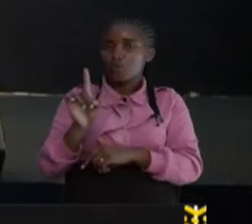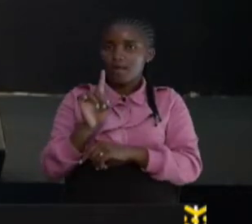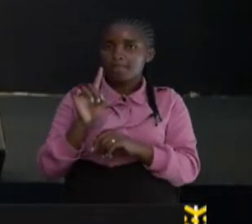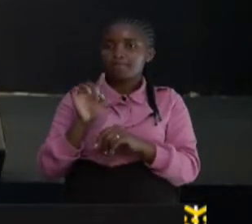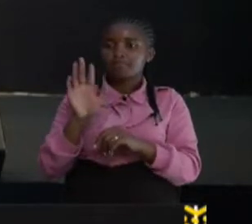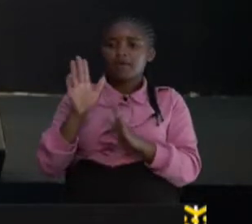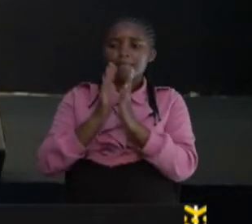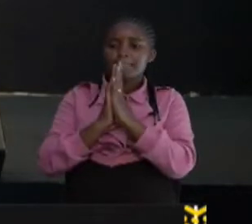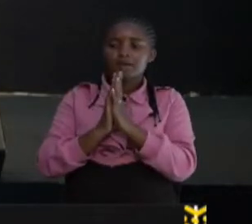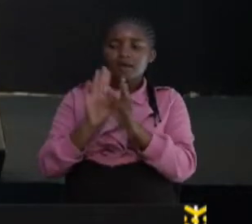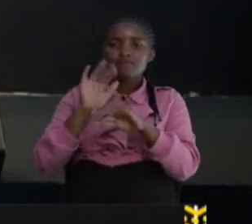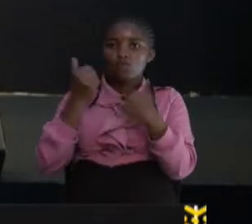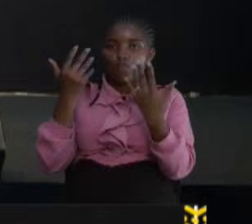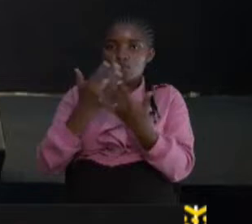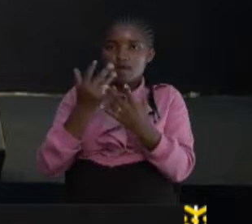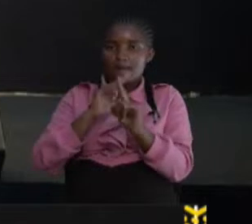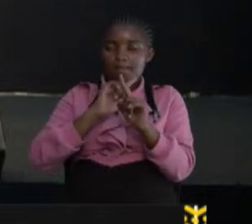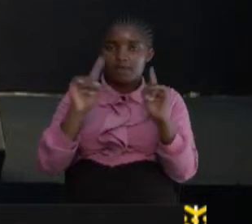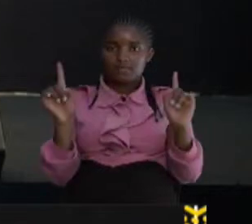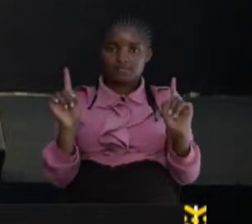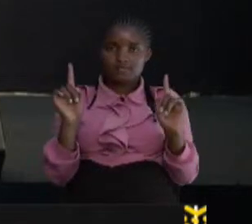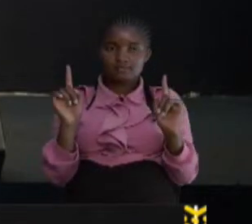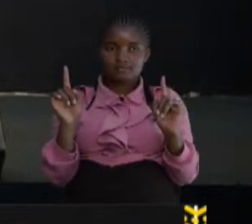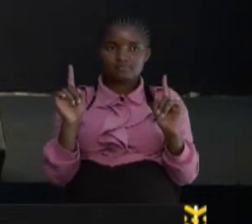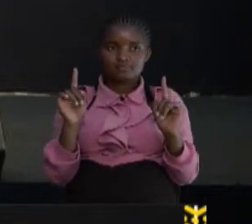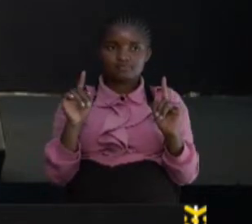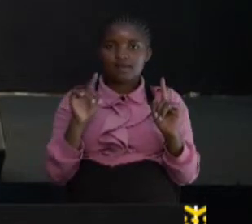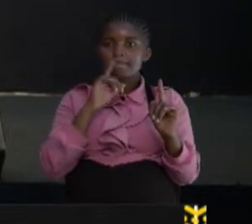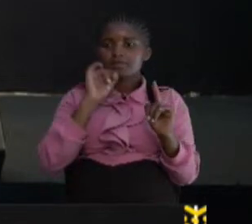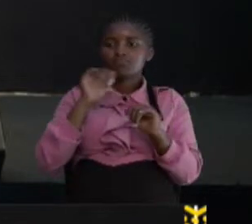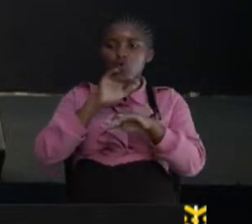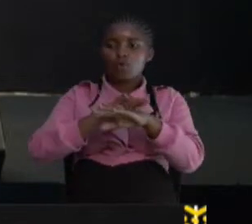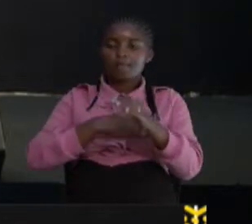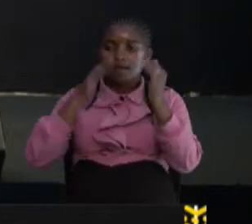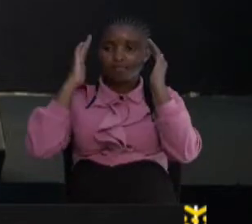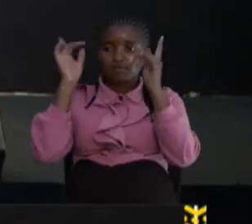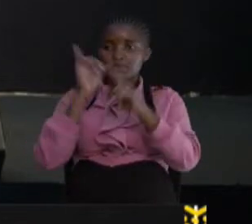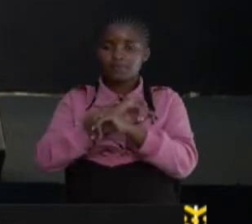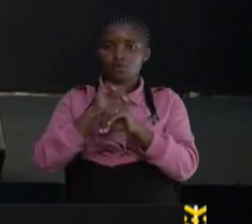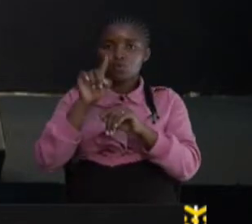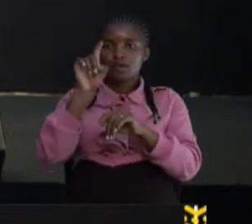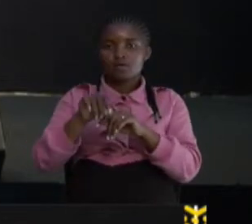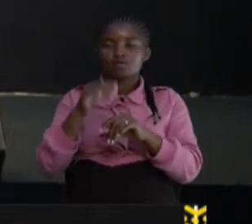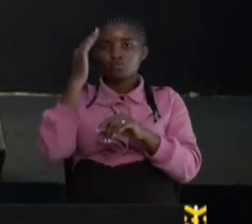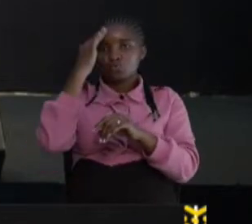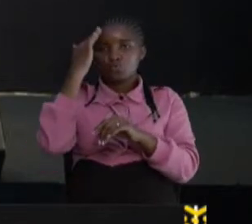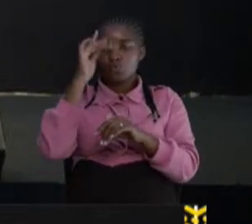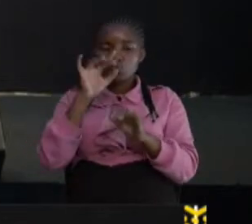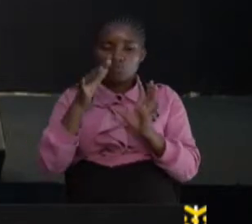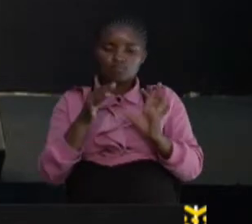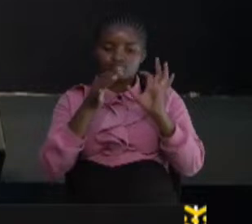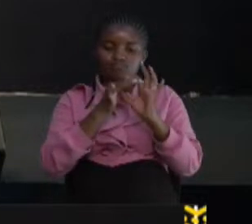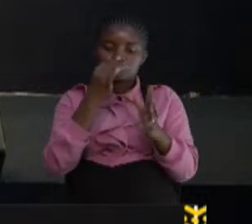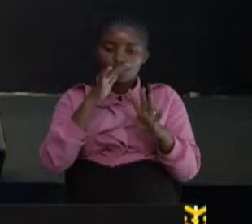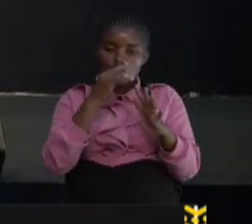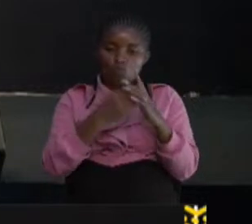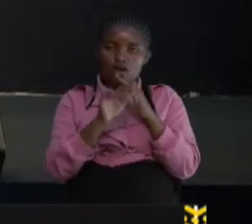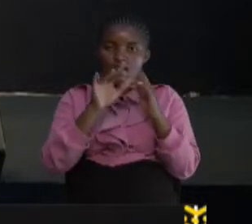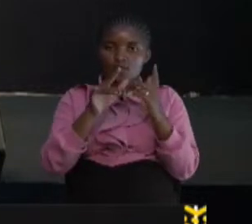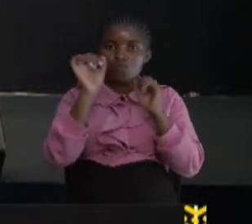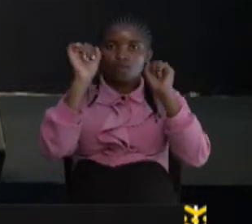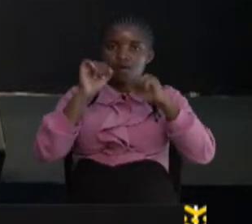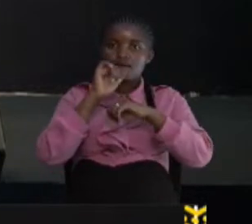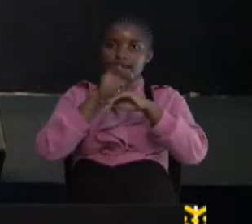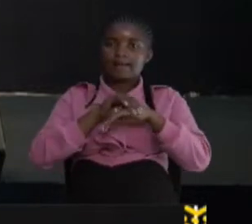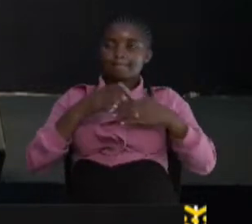his prayer is coming from. However, he got my attention already. So you need to look for what your hook is, how to be able